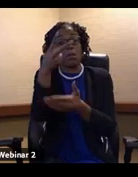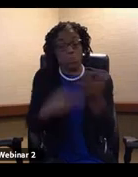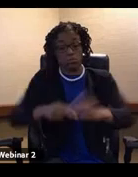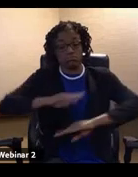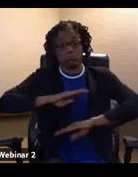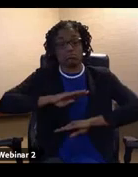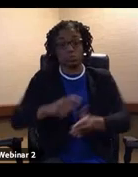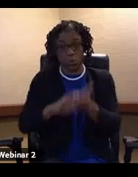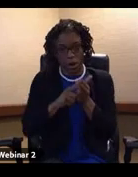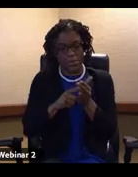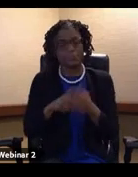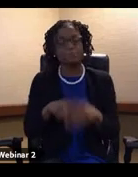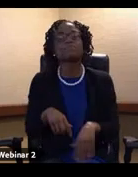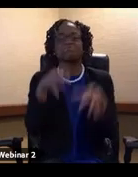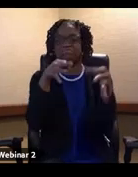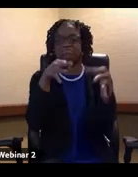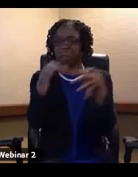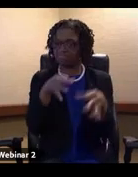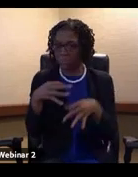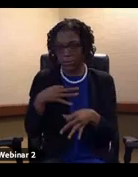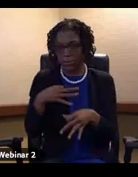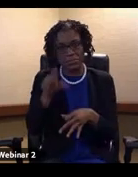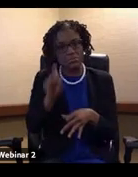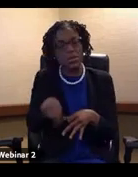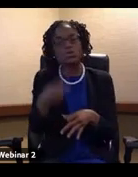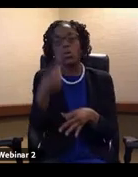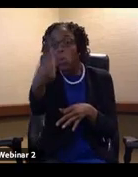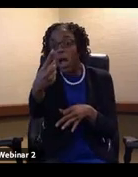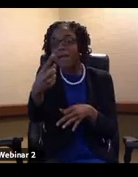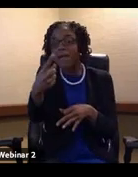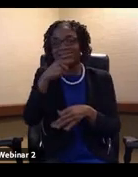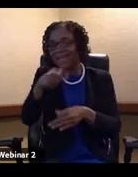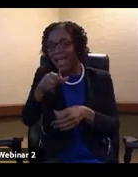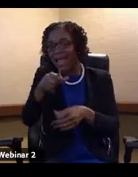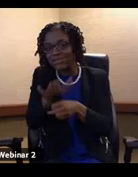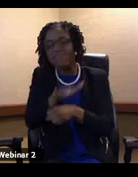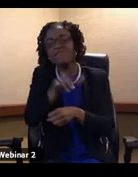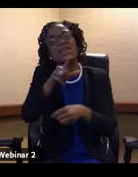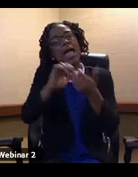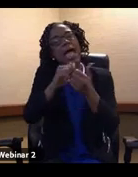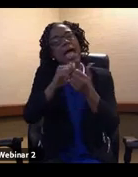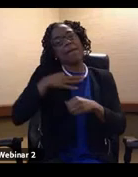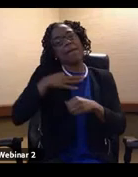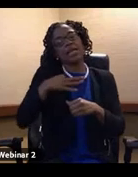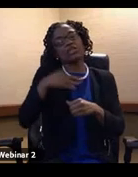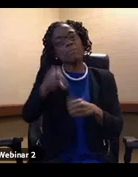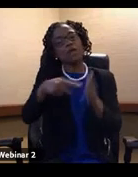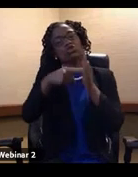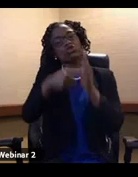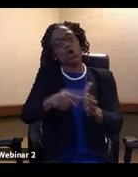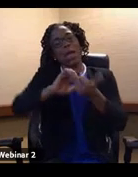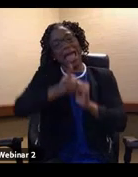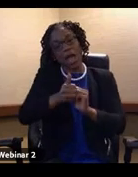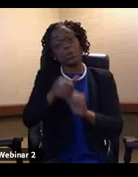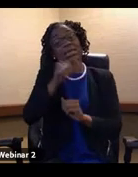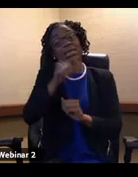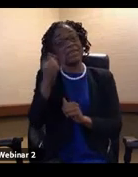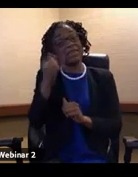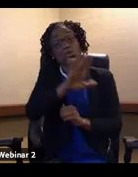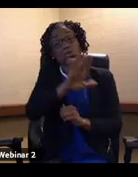Simply stating an organization is one of these things will not suffice. The application must show how. Applications that do not meet